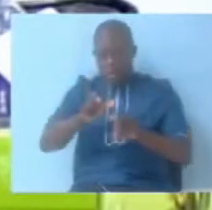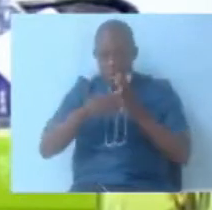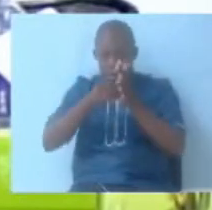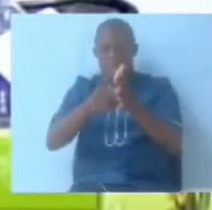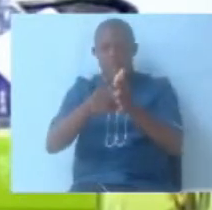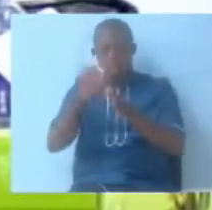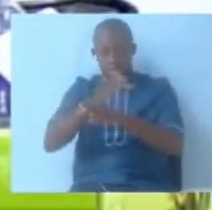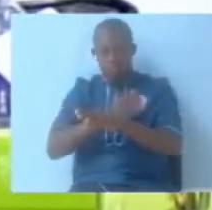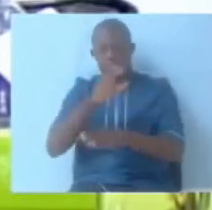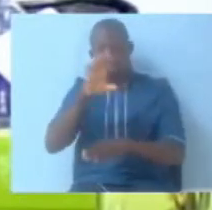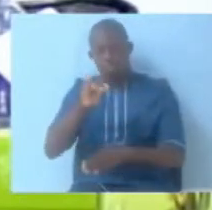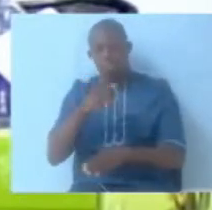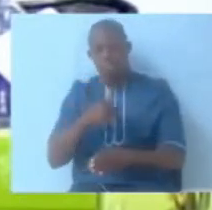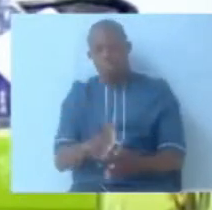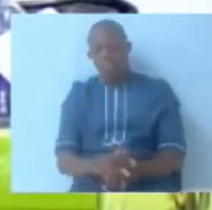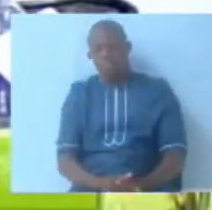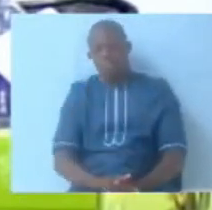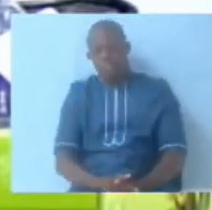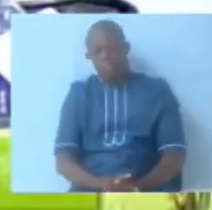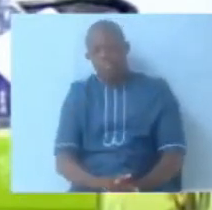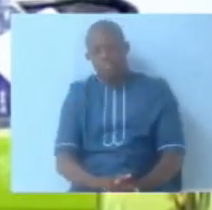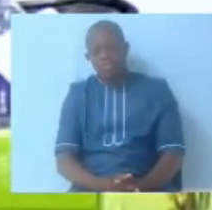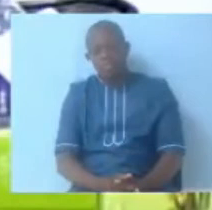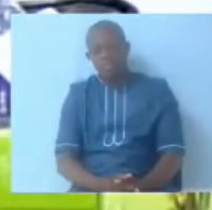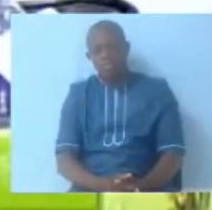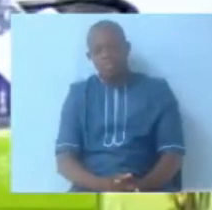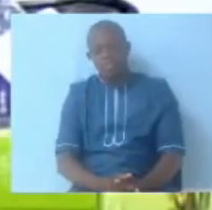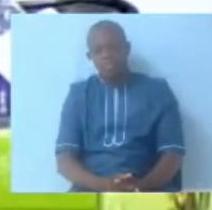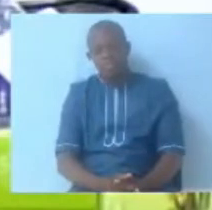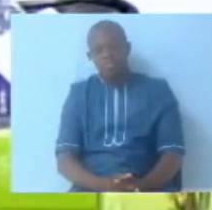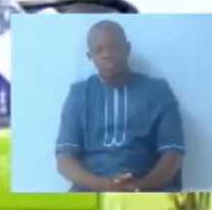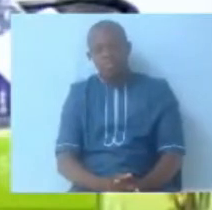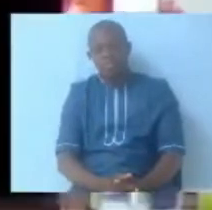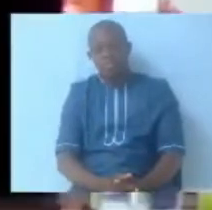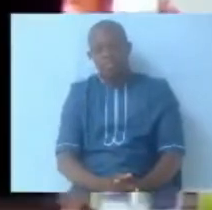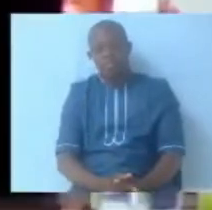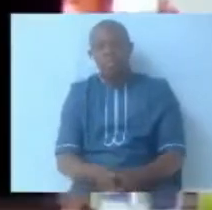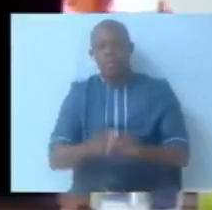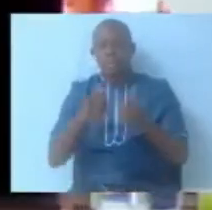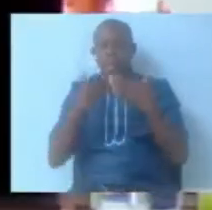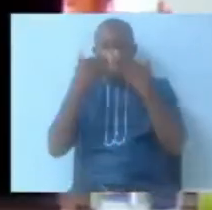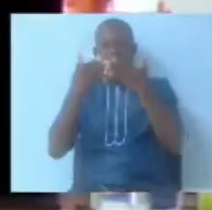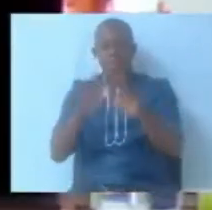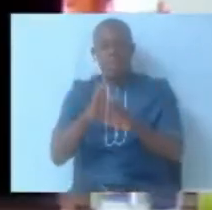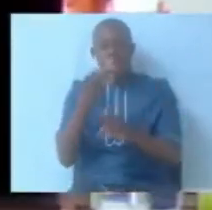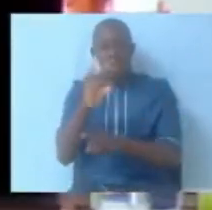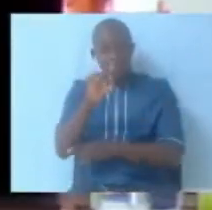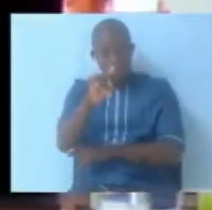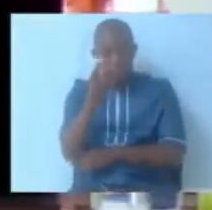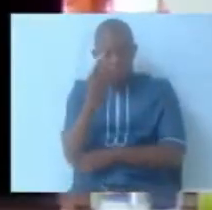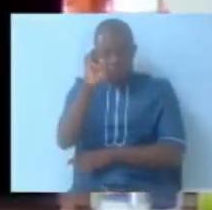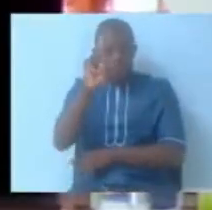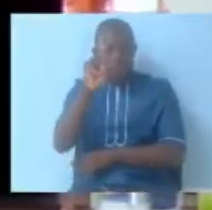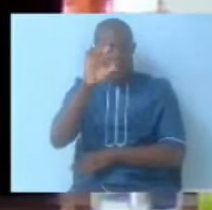ufano mkitindirilalti ikafume first class wamu alodu la fololeti. Can you tell us what that means to be a first class magistrate?